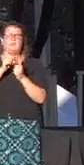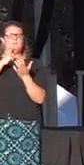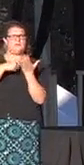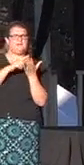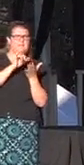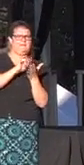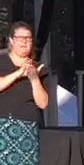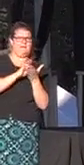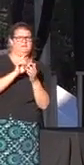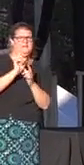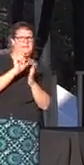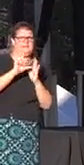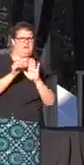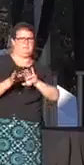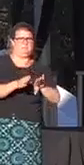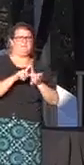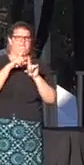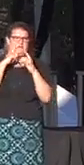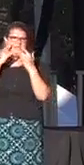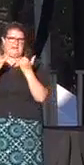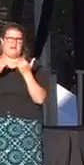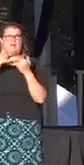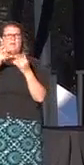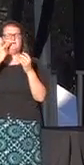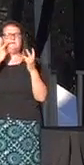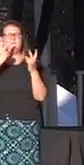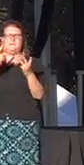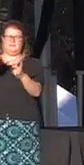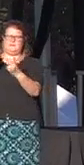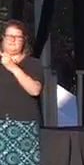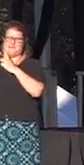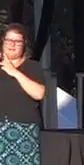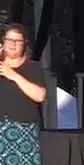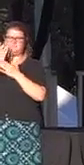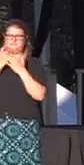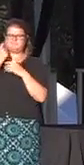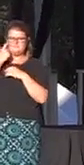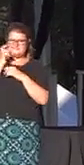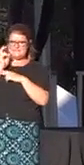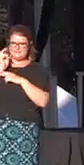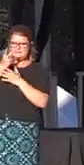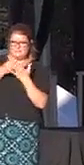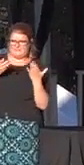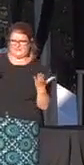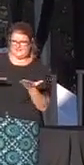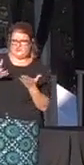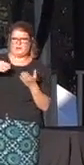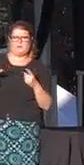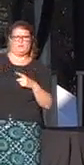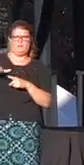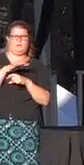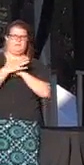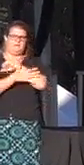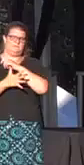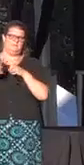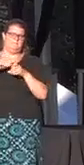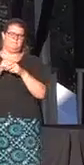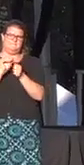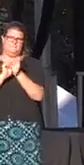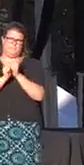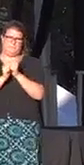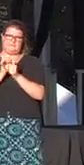that, but in a broader brush, I wanted just to look back at some recent history, both here and around the country, involving